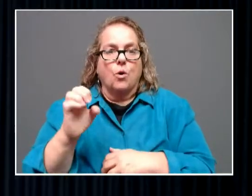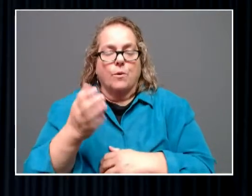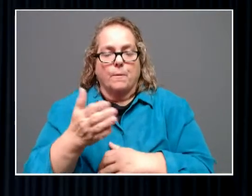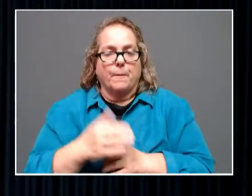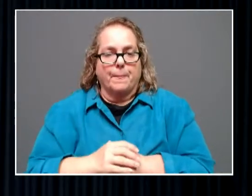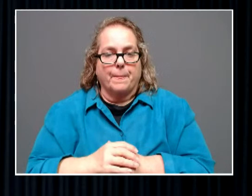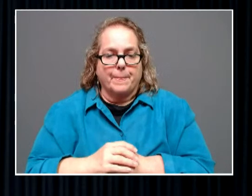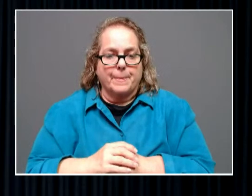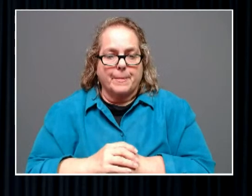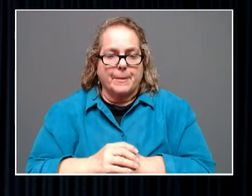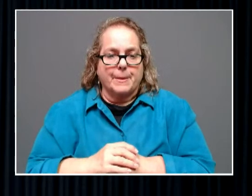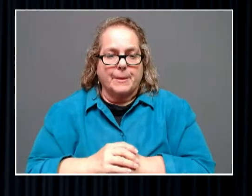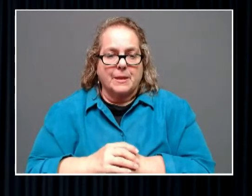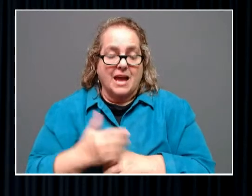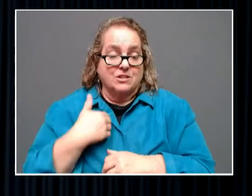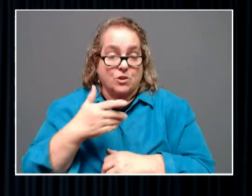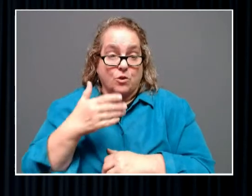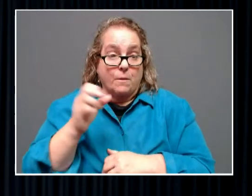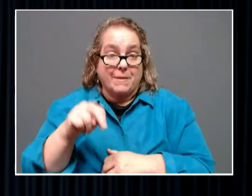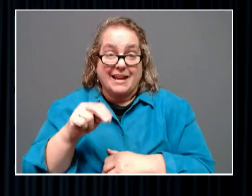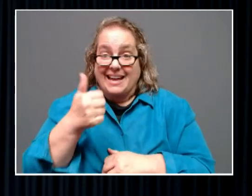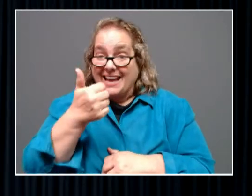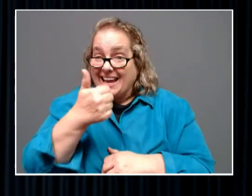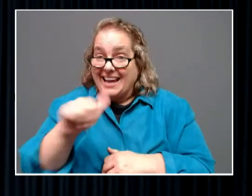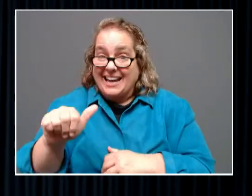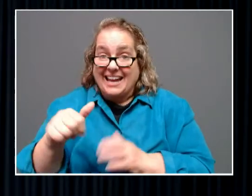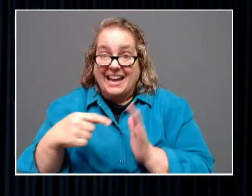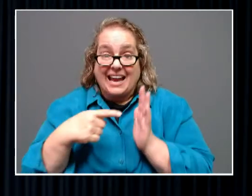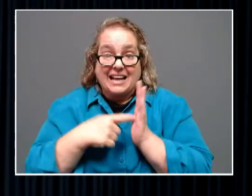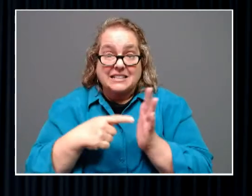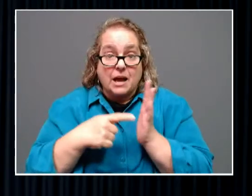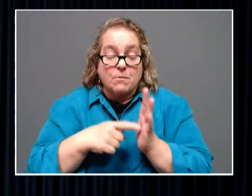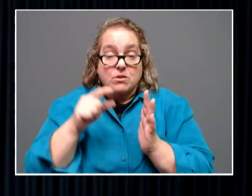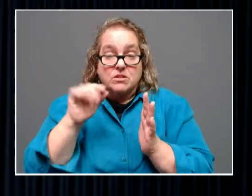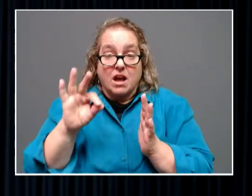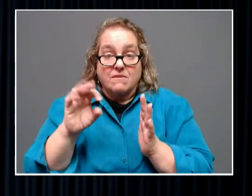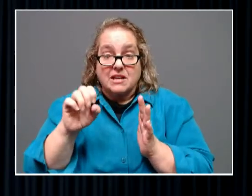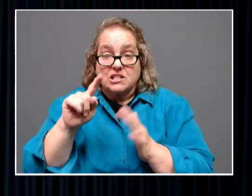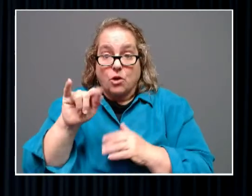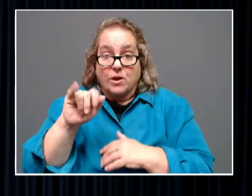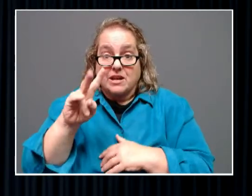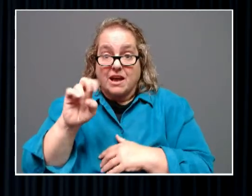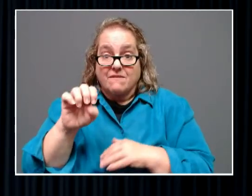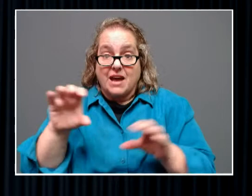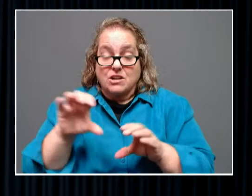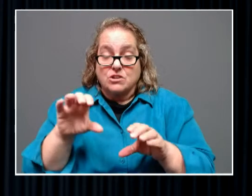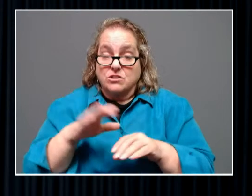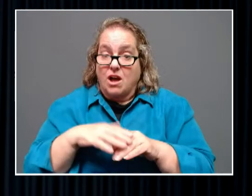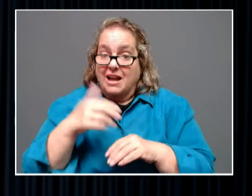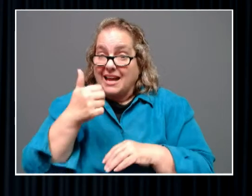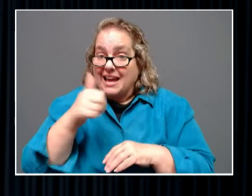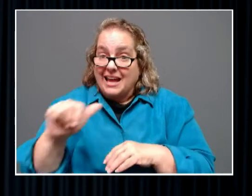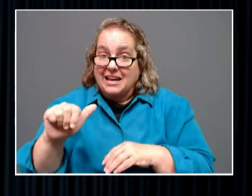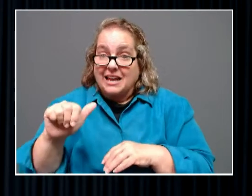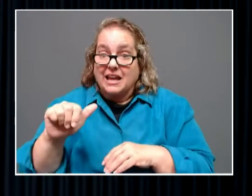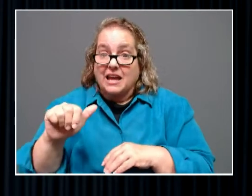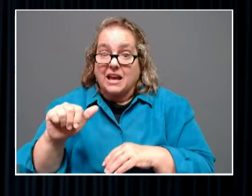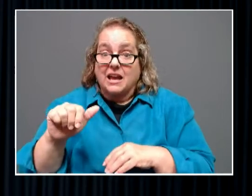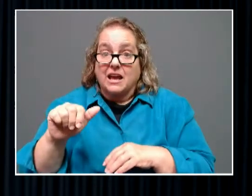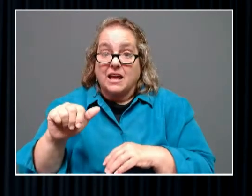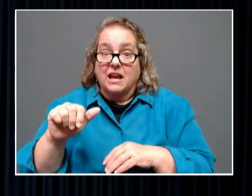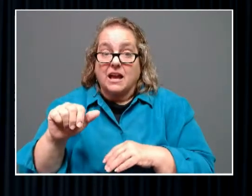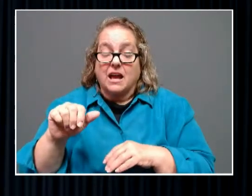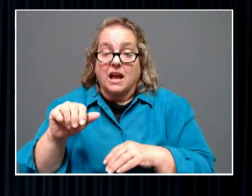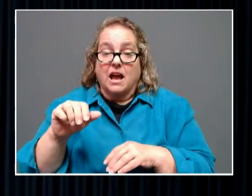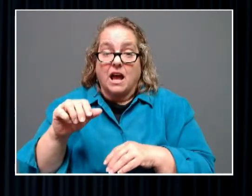been any sort of examples of executive action specifically on marijuana laws that you can look at as far as an example of why you